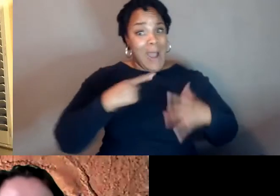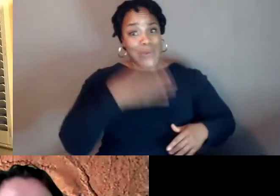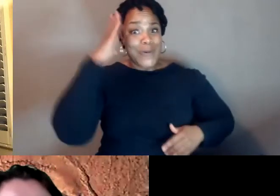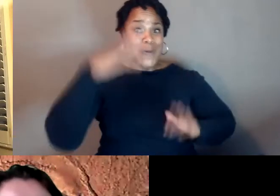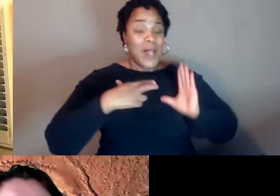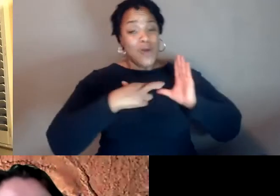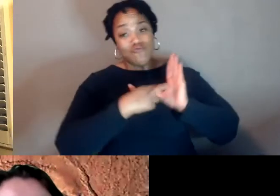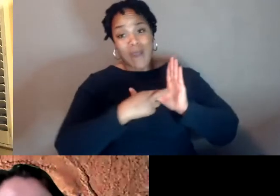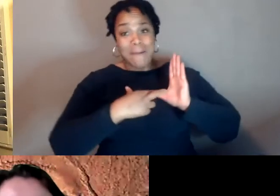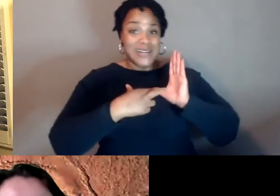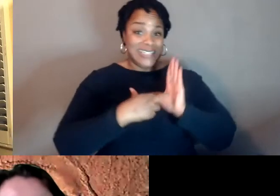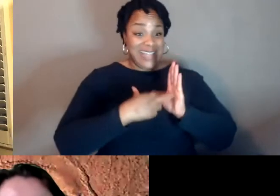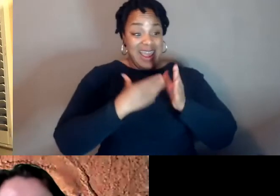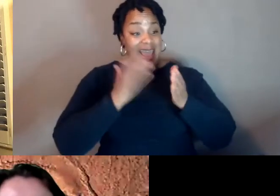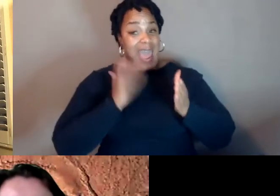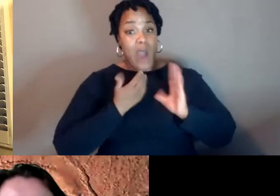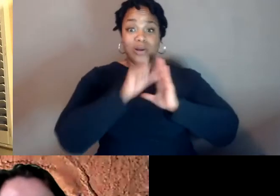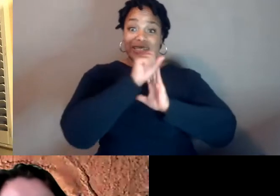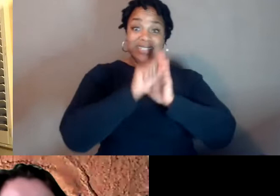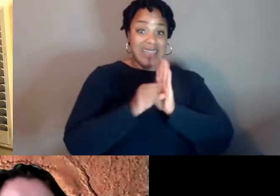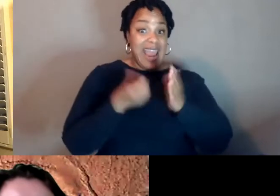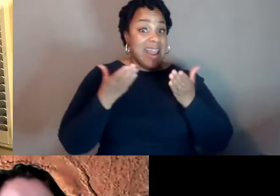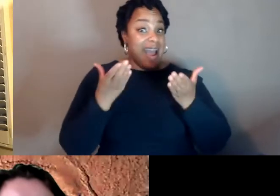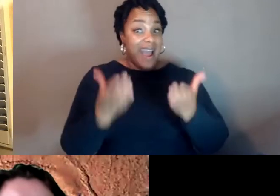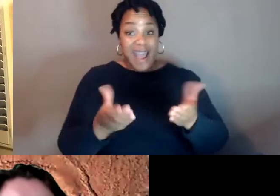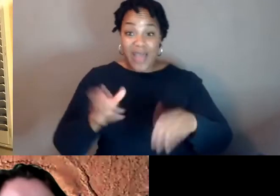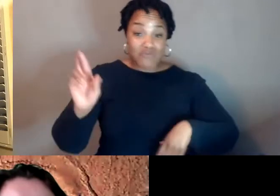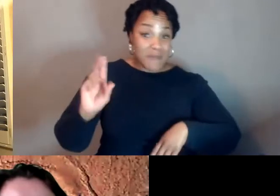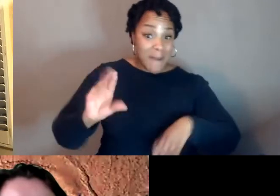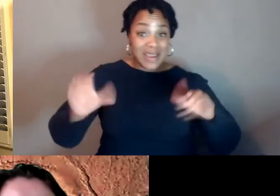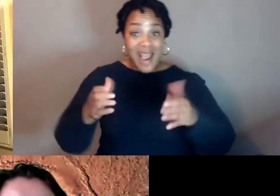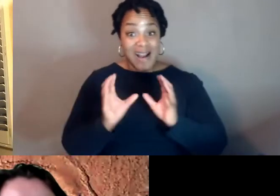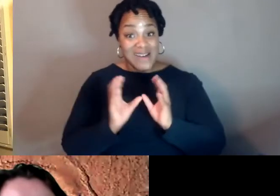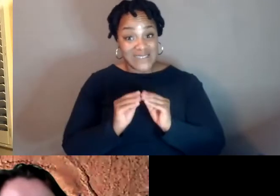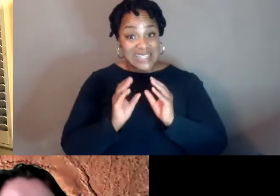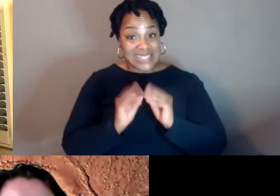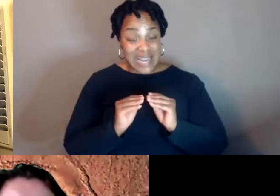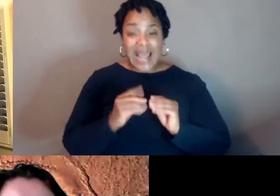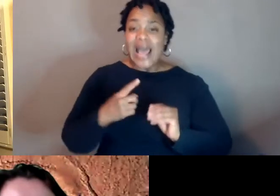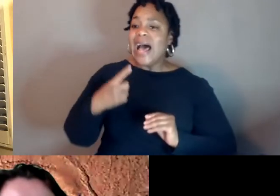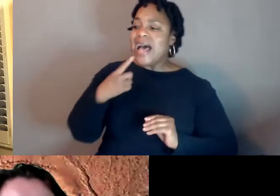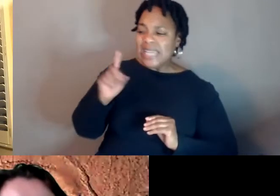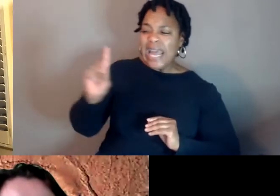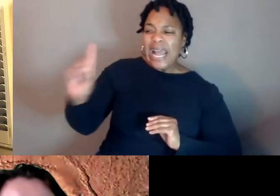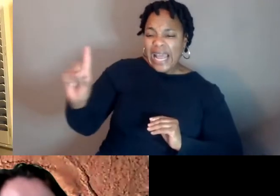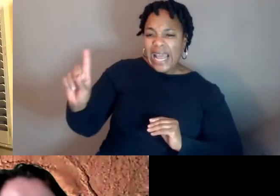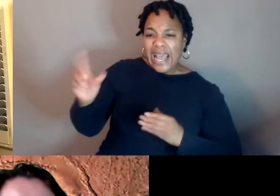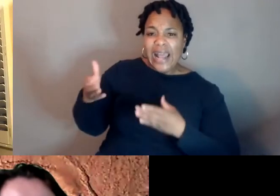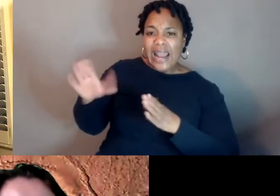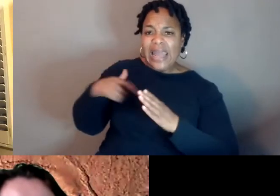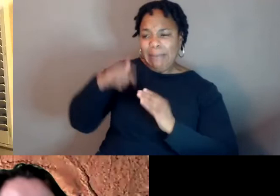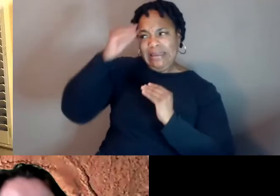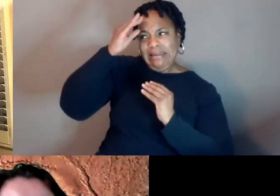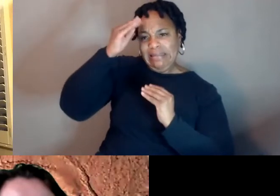representing the state. And I told him I'd get back with him, and I talked to my board